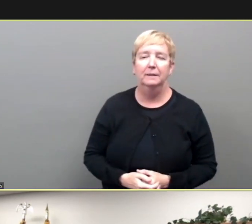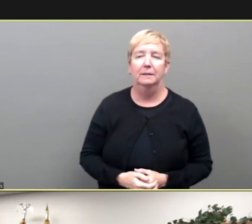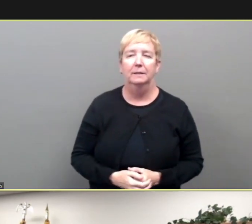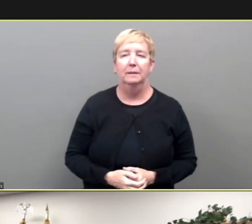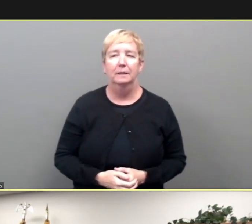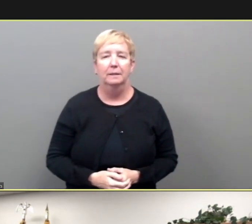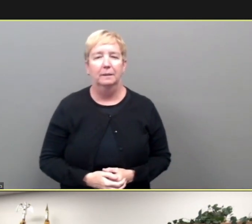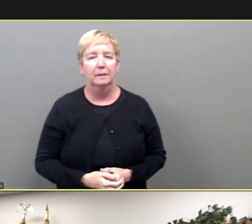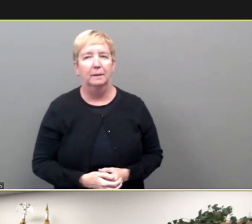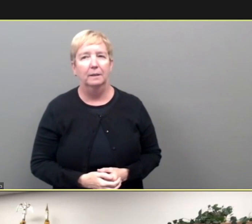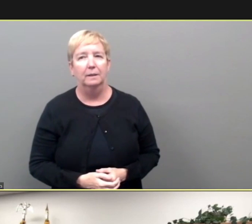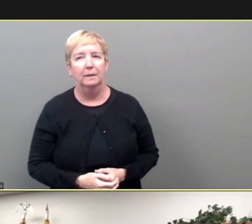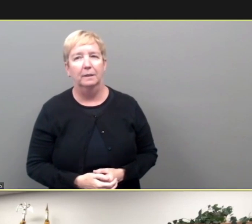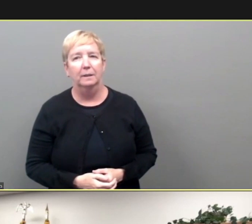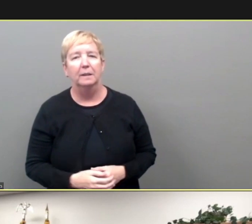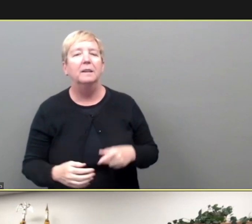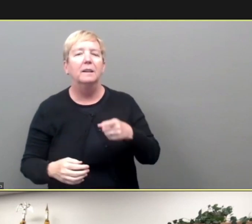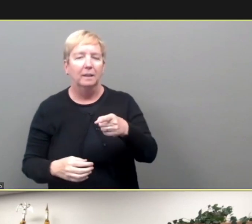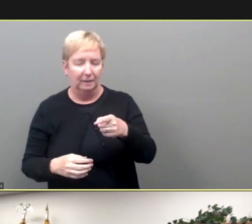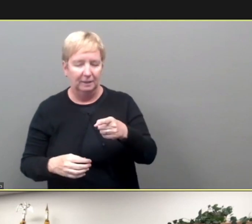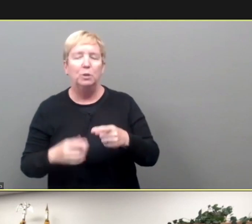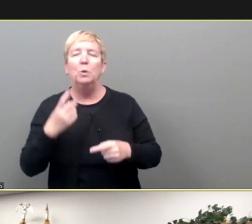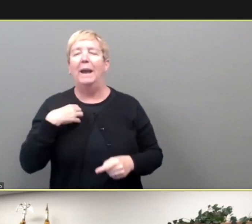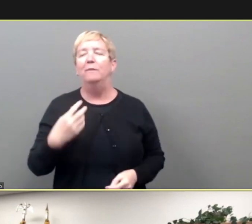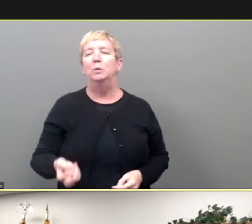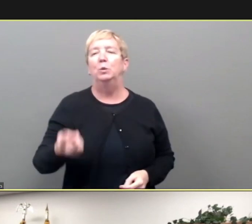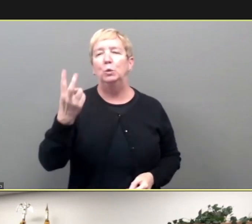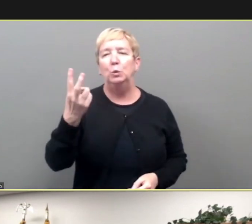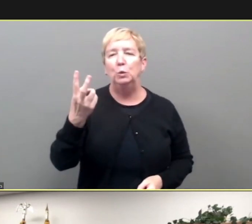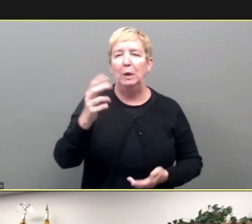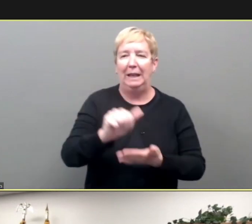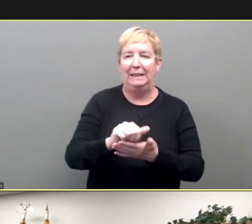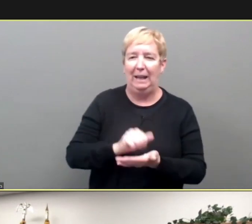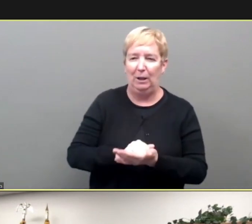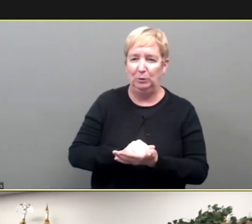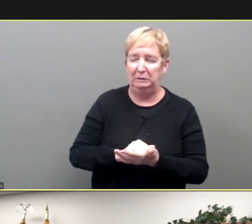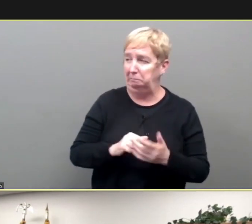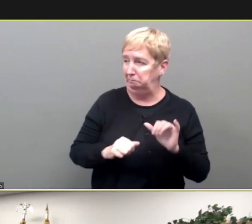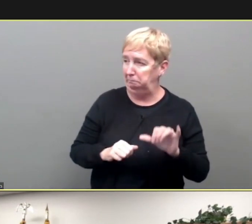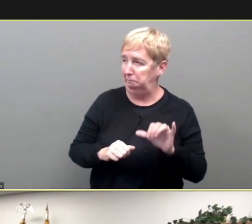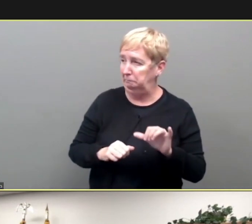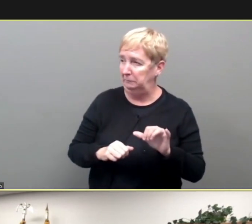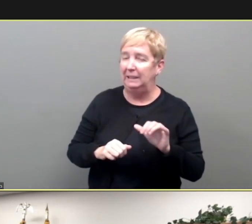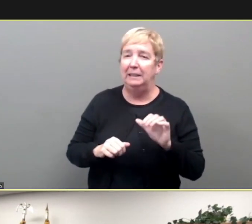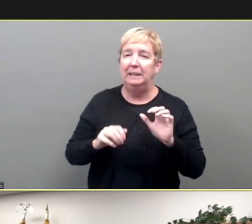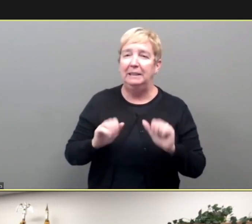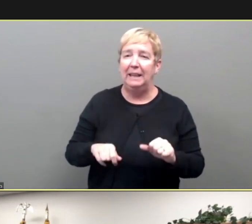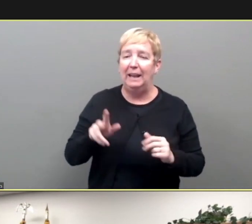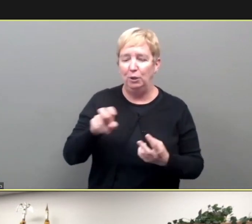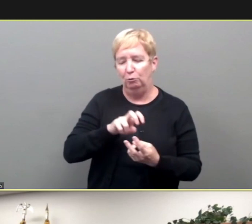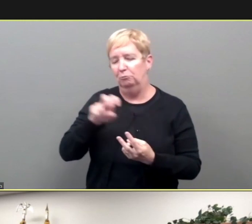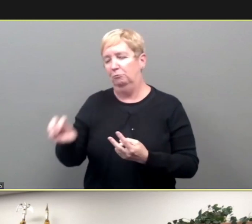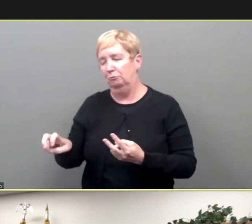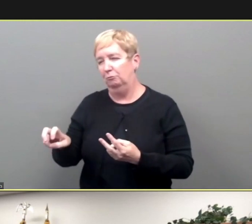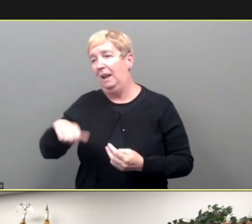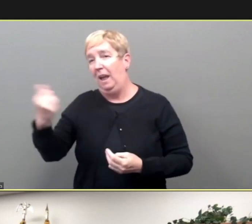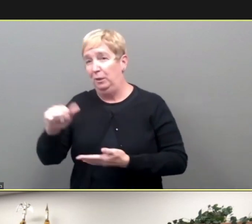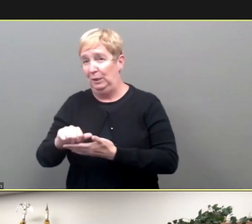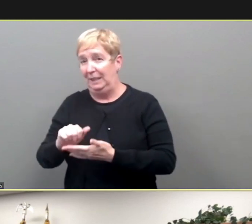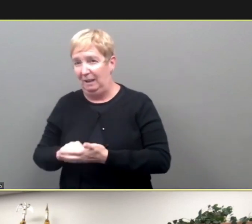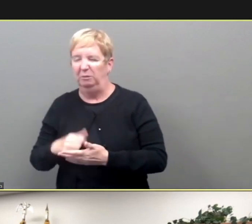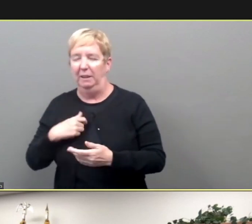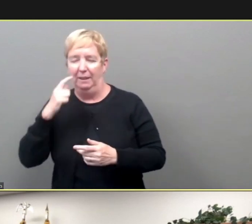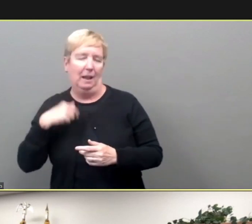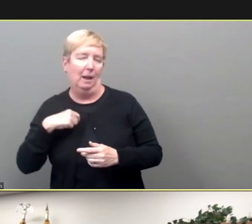I see that you're signed in under 2 different accounts, so perhaps you or your colleague there at the network can try via the other account next time, but I think I'm gonna move on to